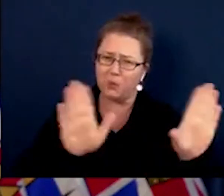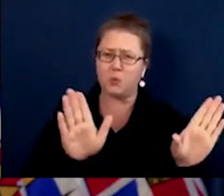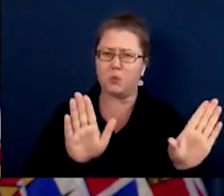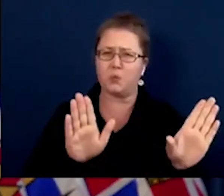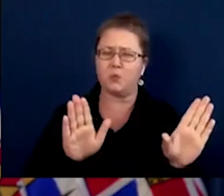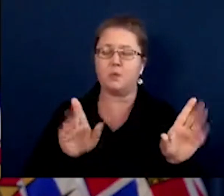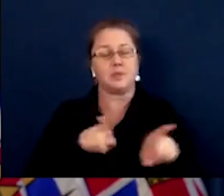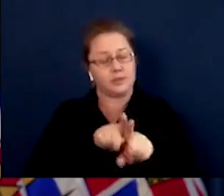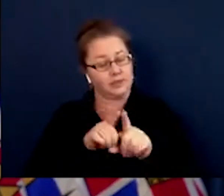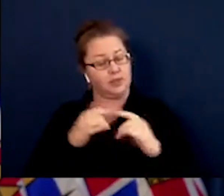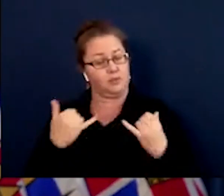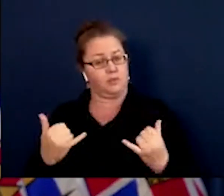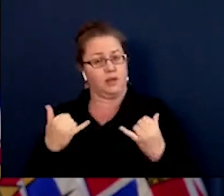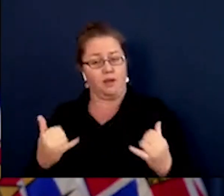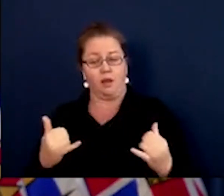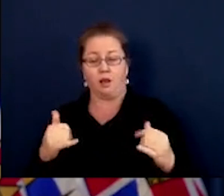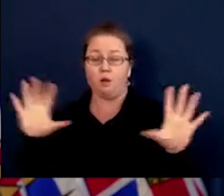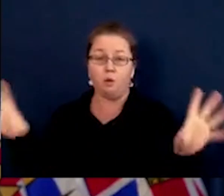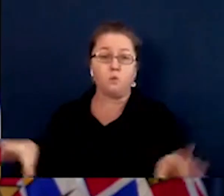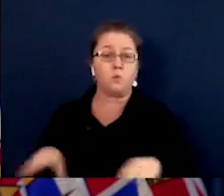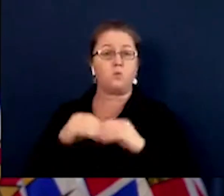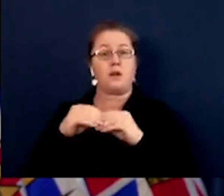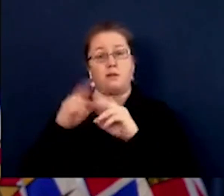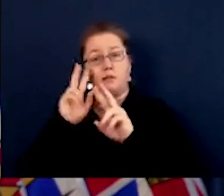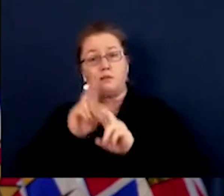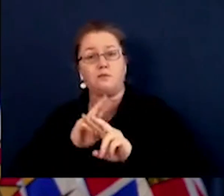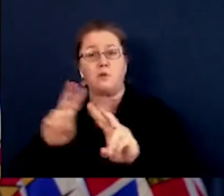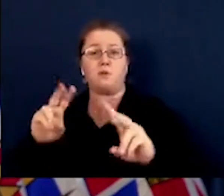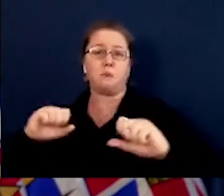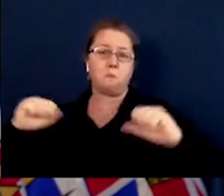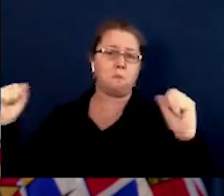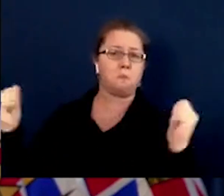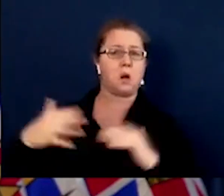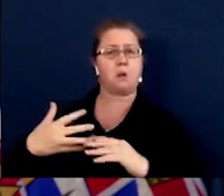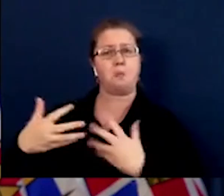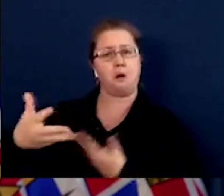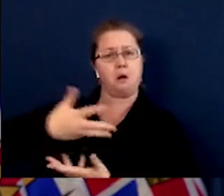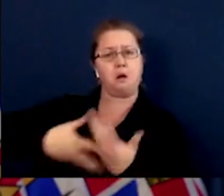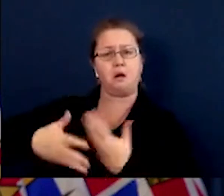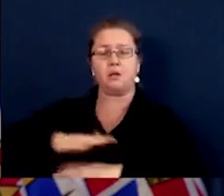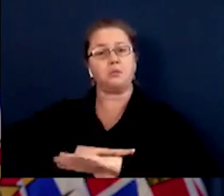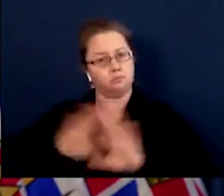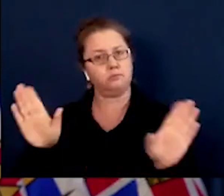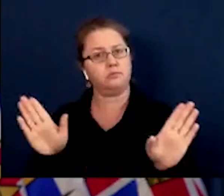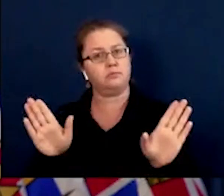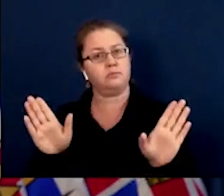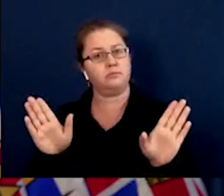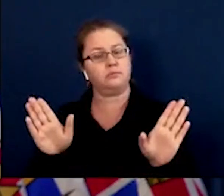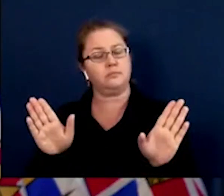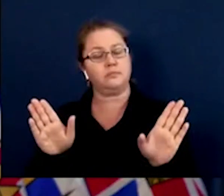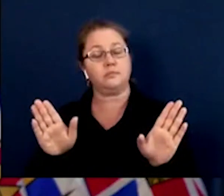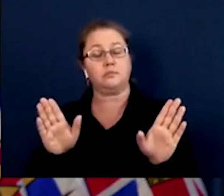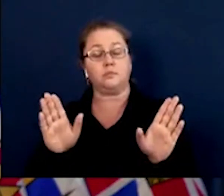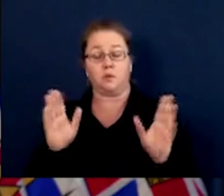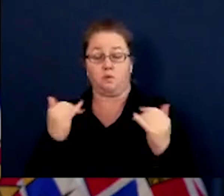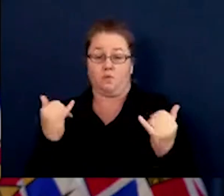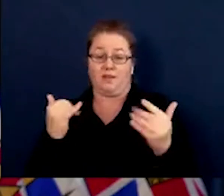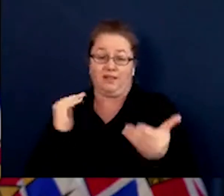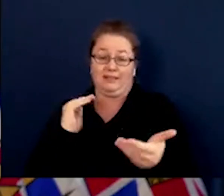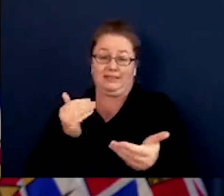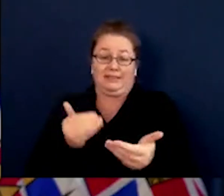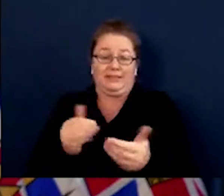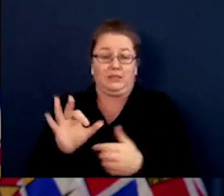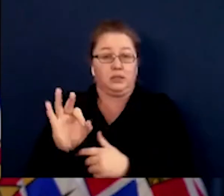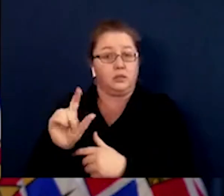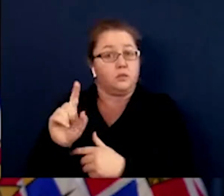is a critical time as we're heading into our influenza season, as we are focusing on the priorities in our communities of keeping